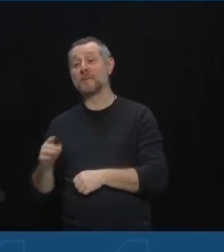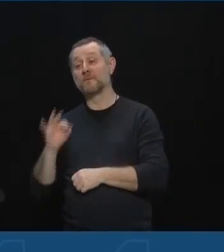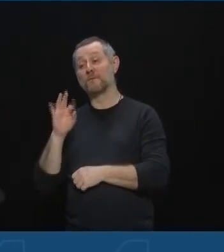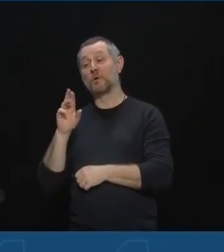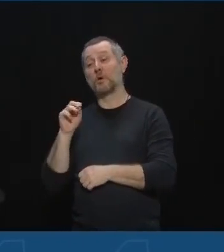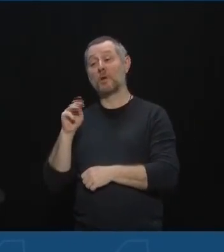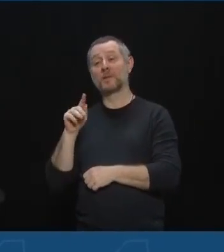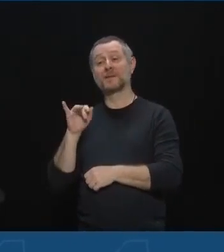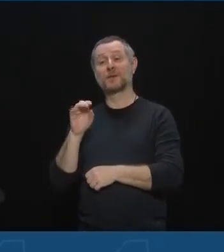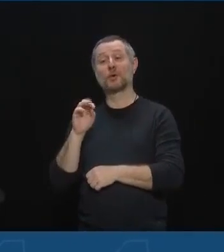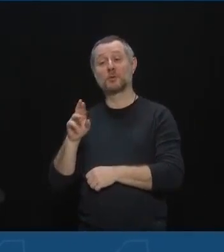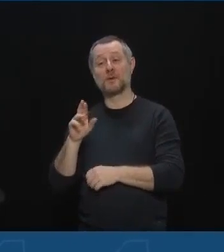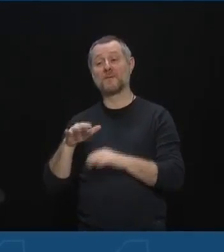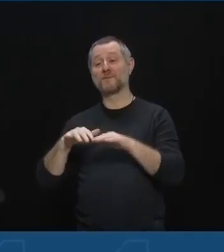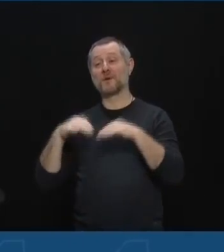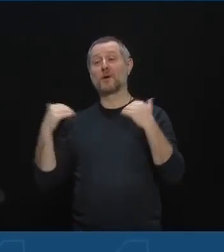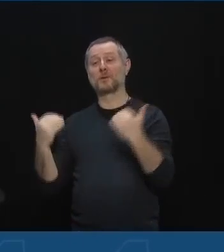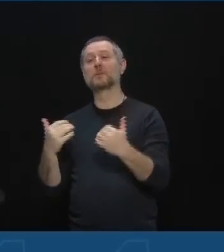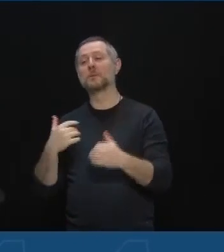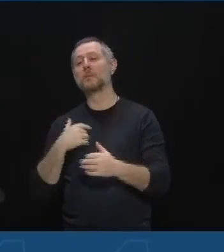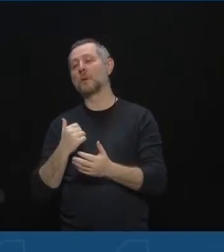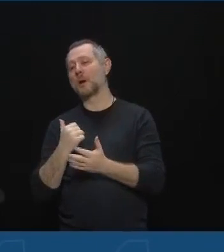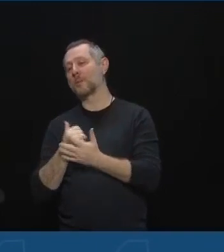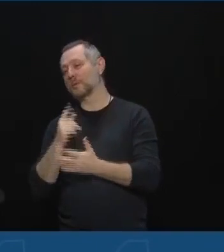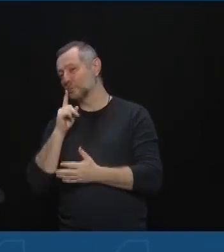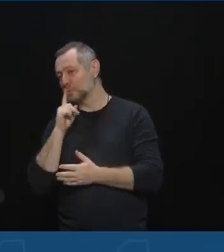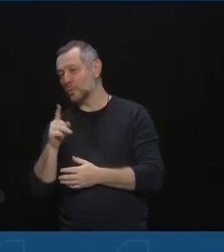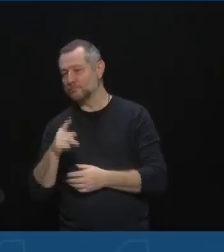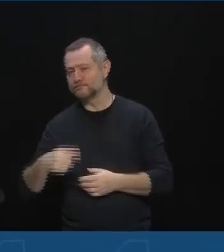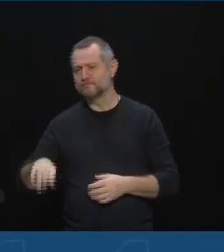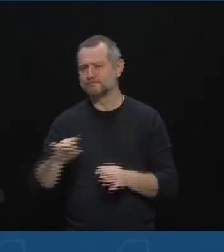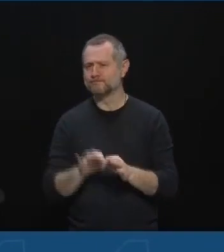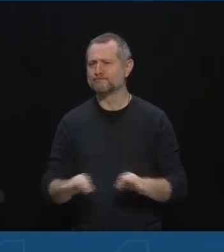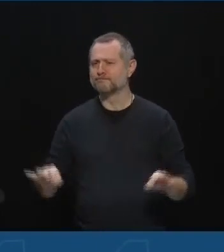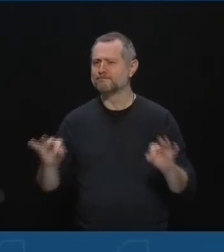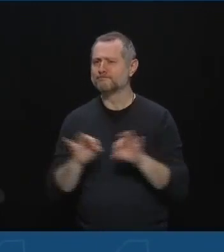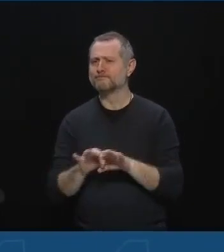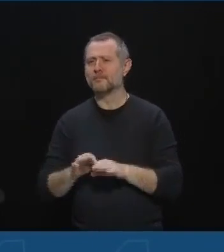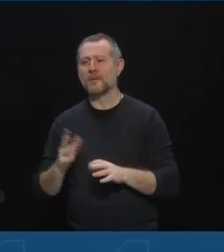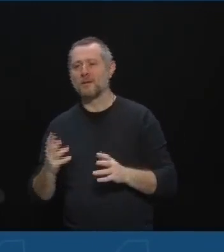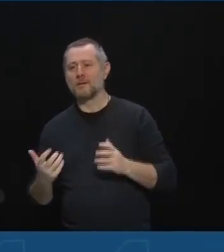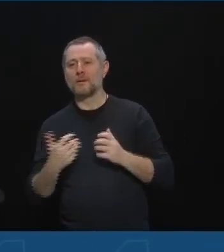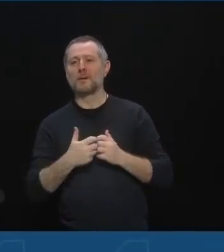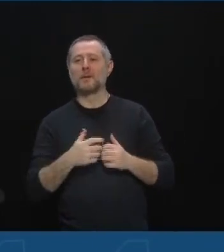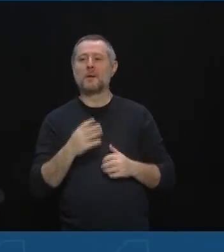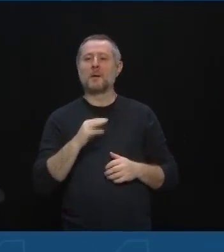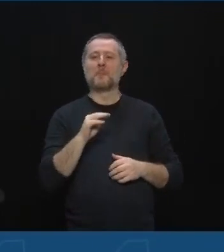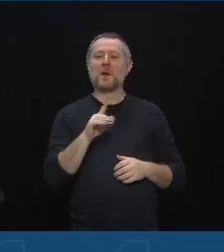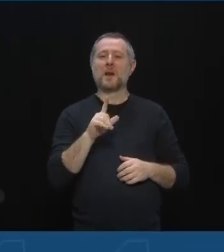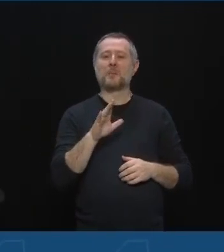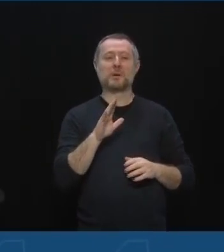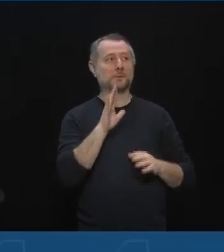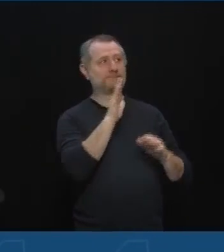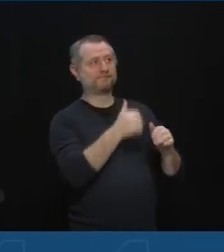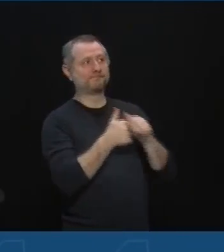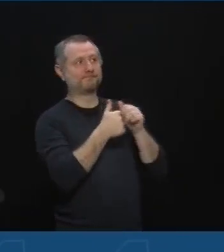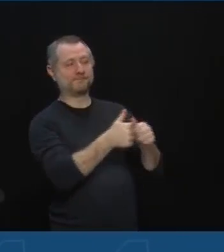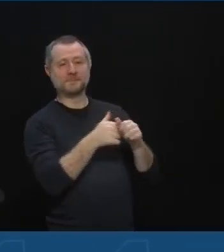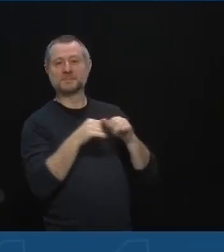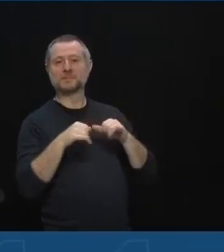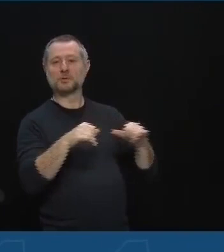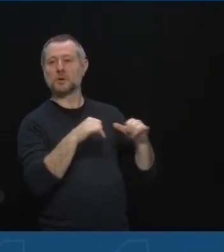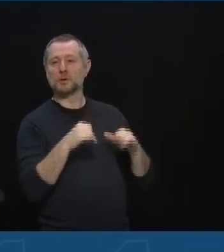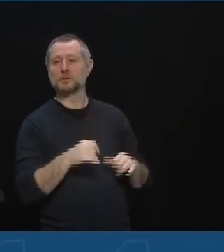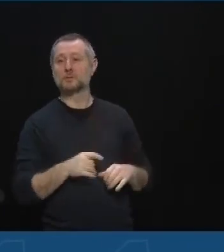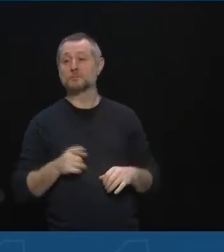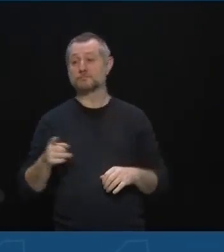the governor will help ensure that this vital asset meets Major League Baseball standards, and Rochester Red Wings will call Rochester home